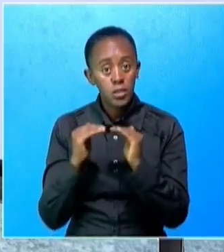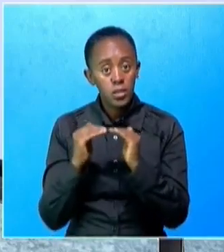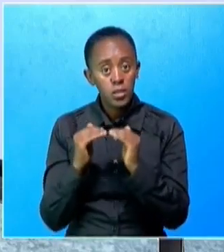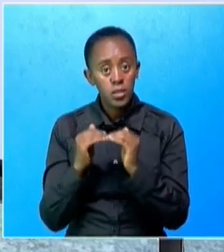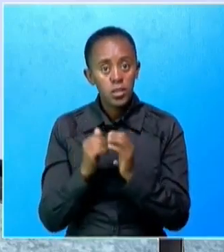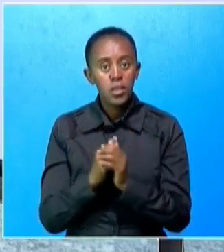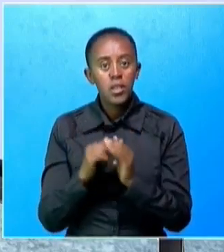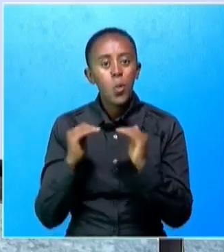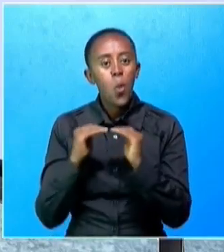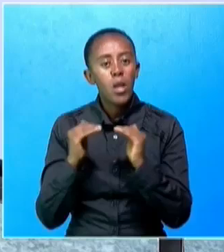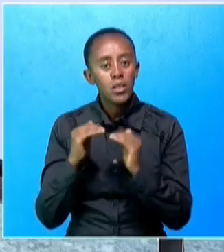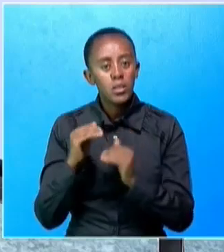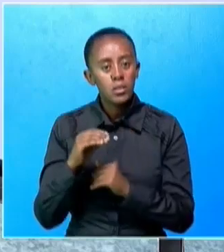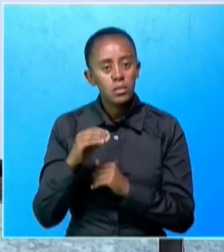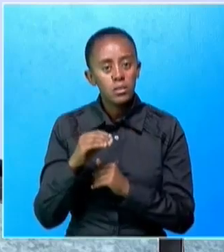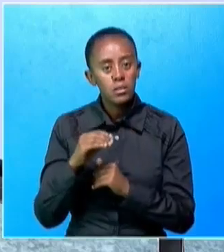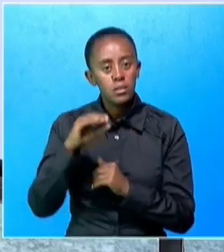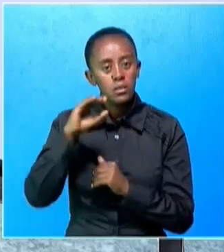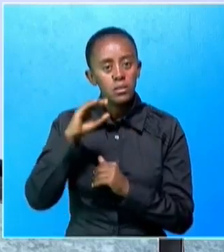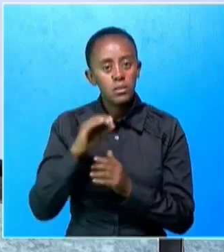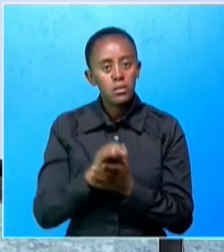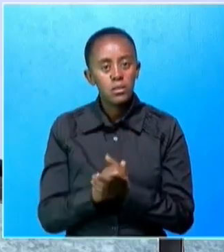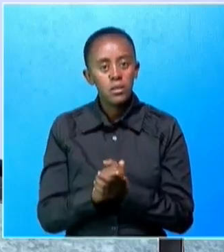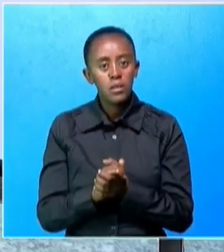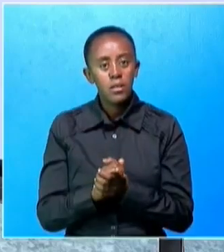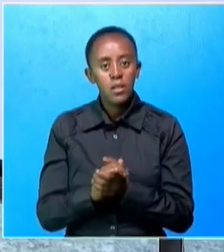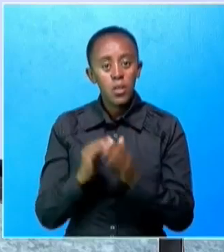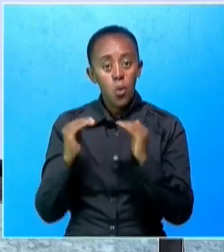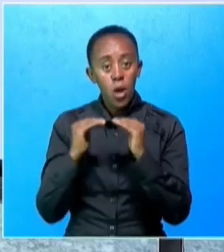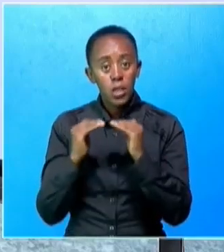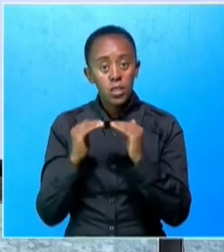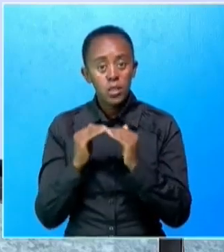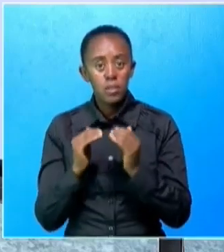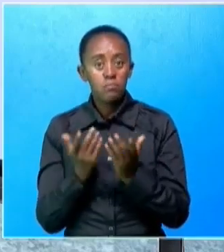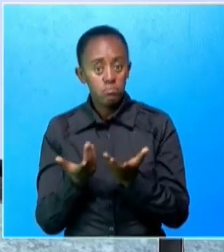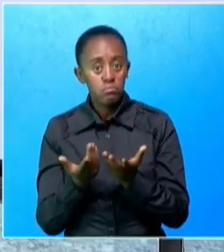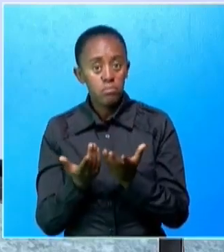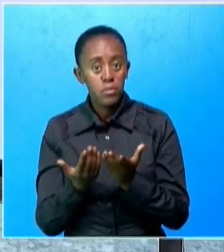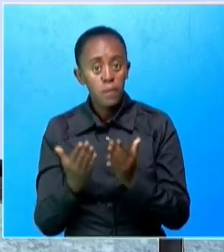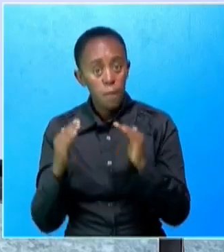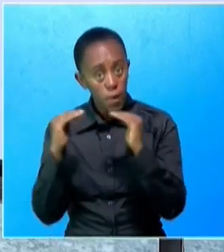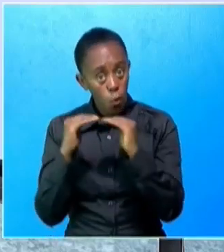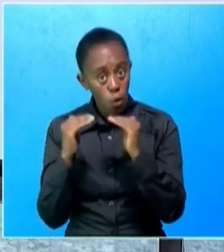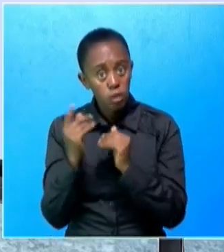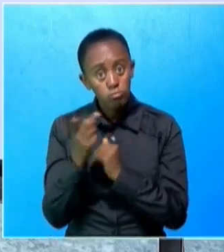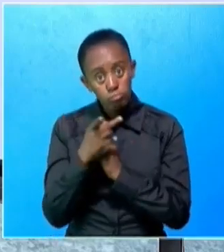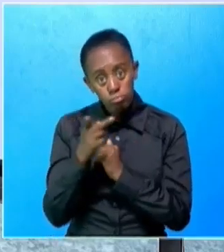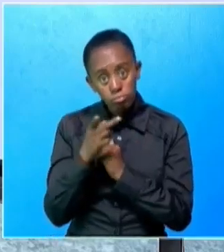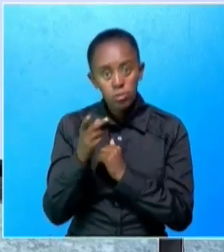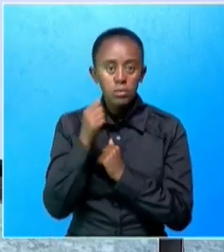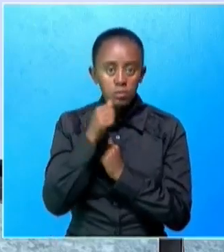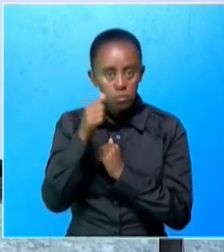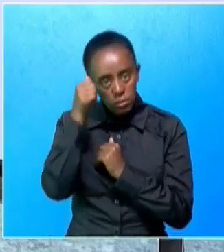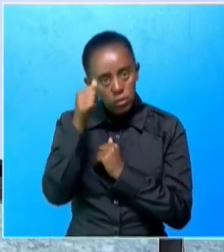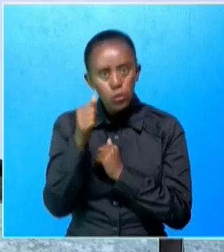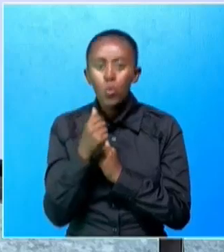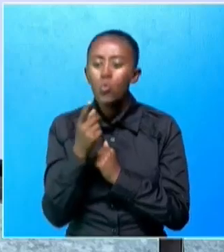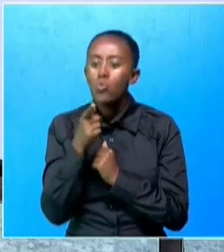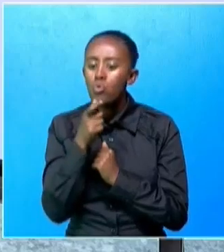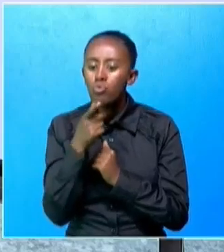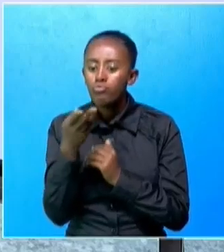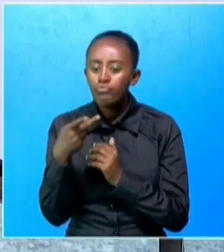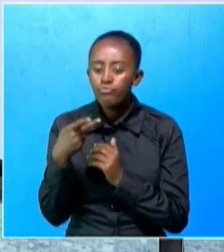quality is? The quality of gender equality. The equality of both sexes who are